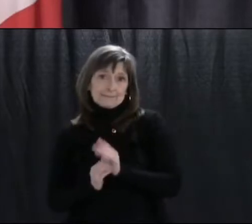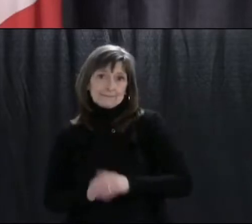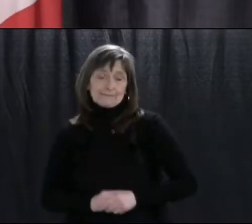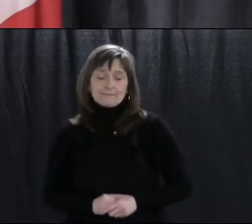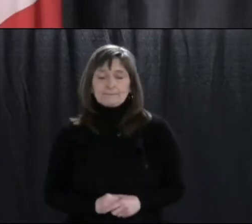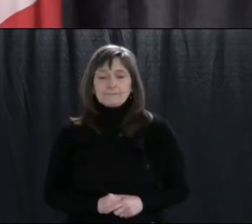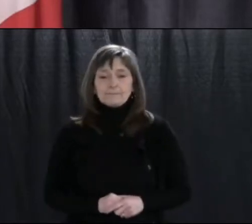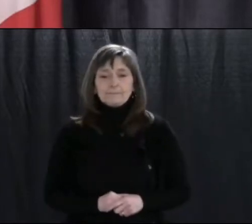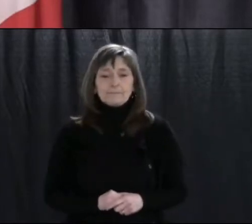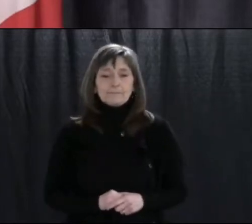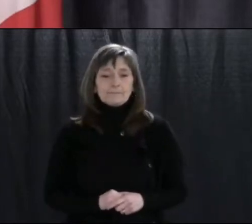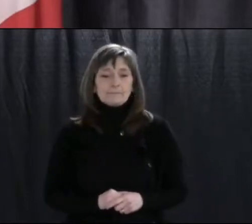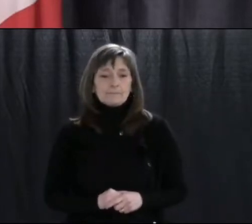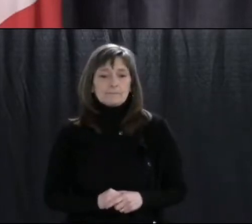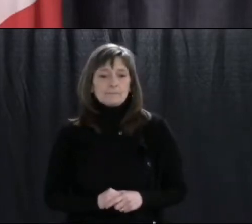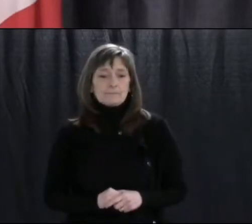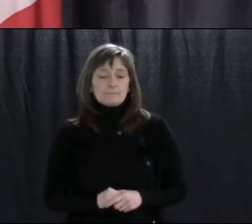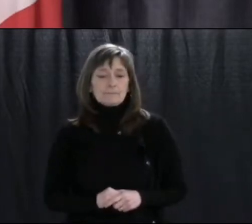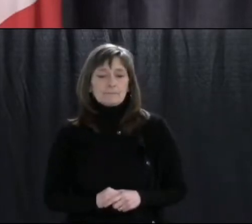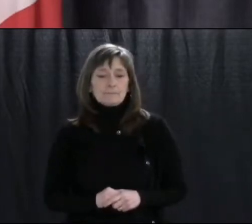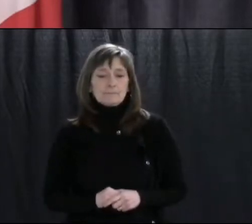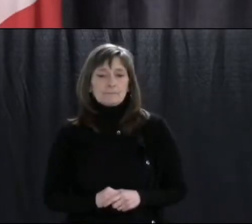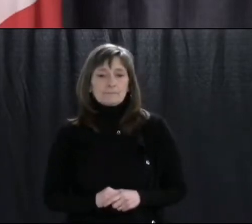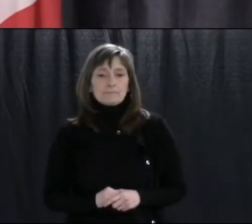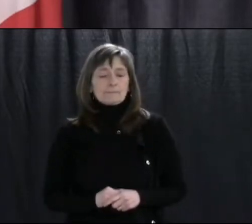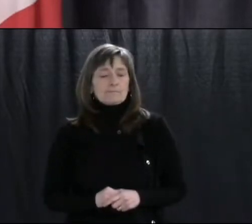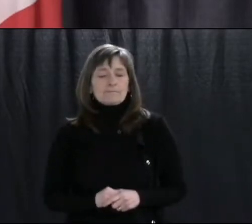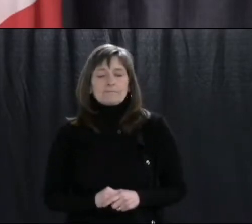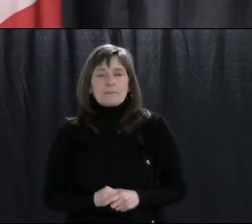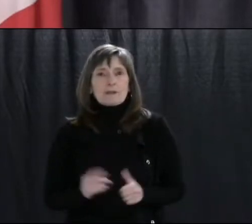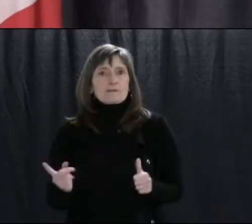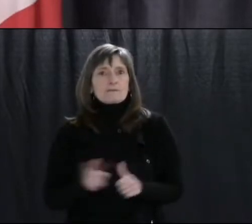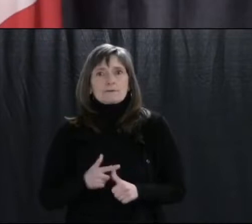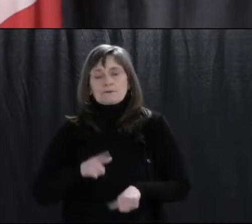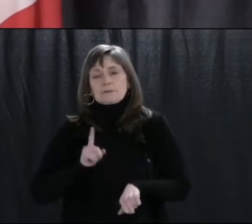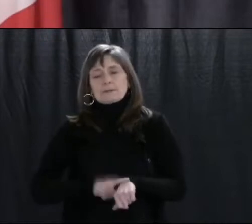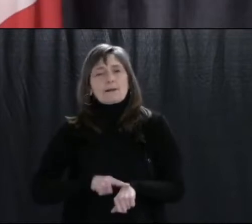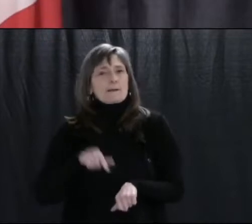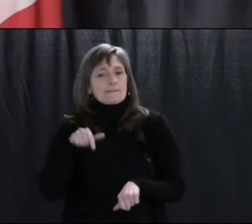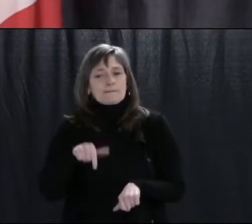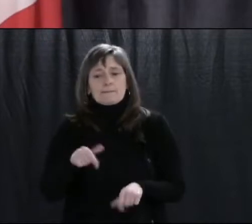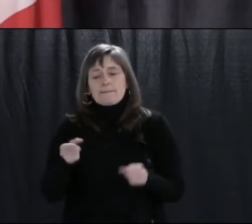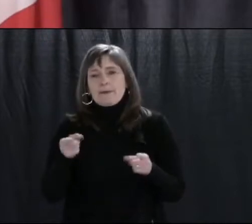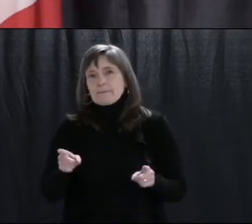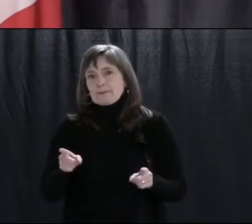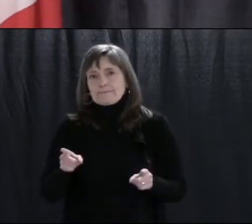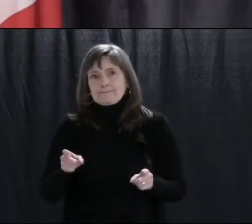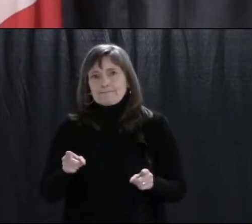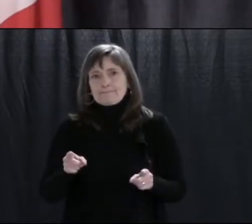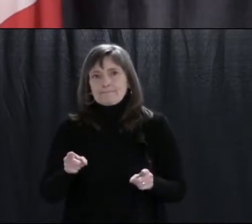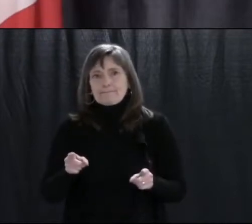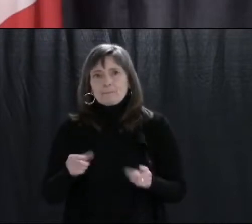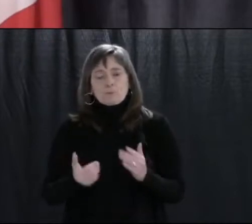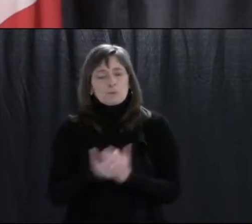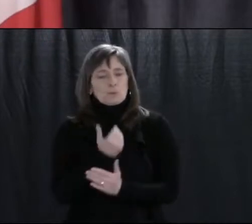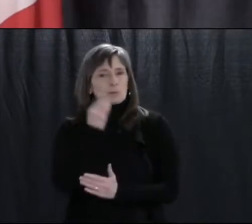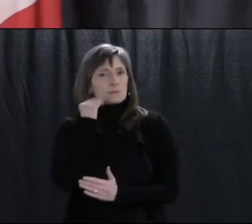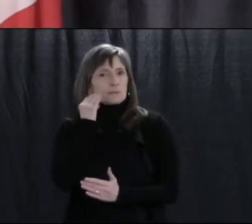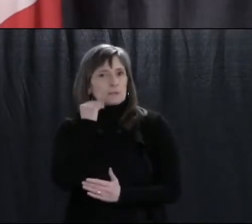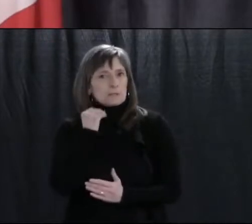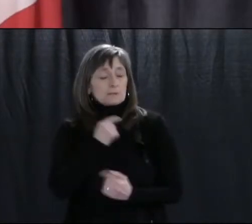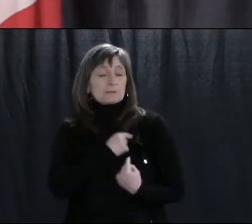that situation. We have never before experienced a situation like this. While the cases in our province to date have